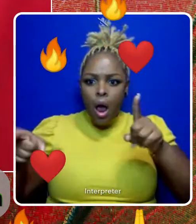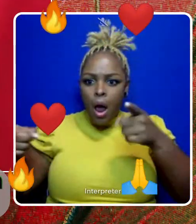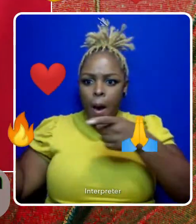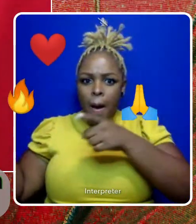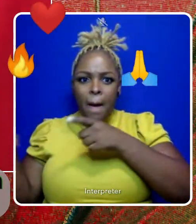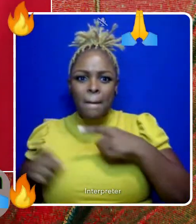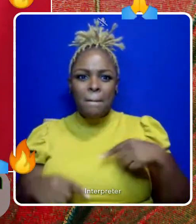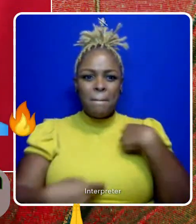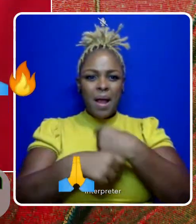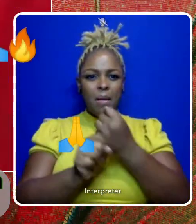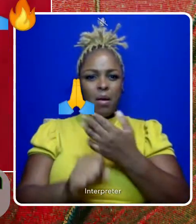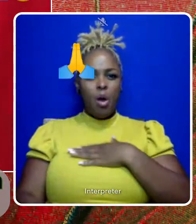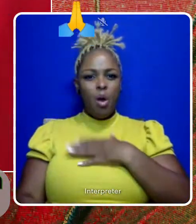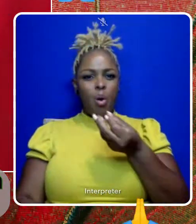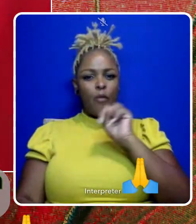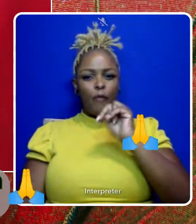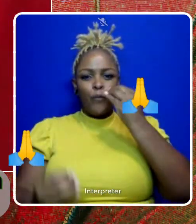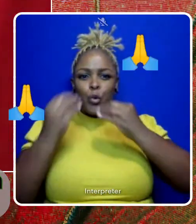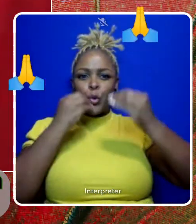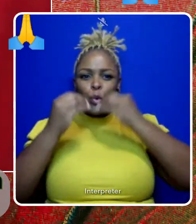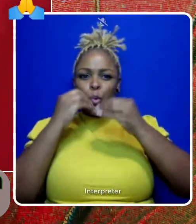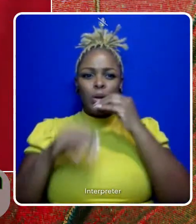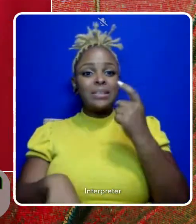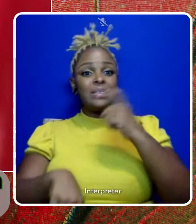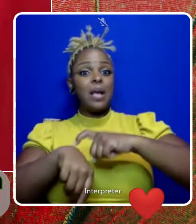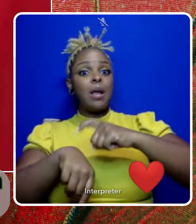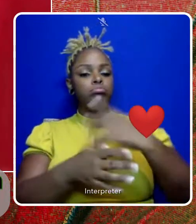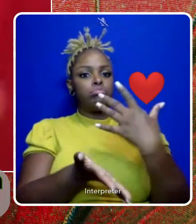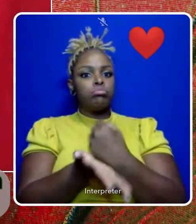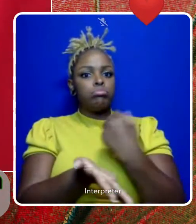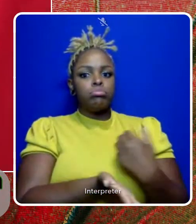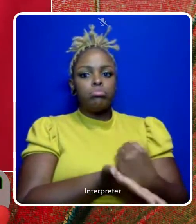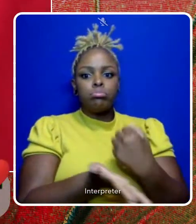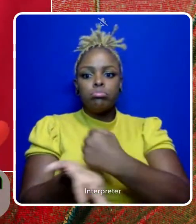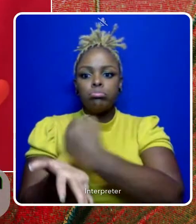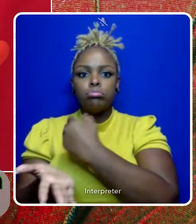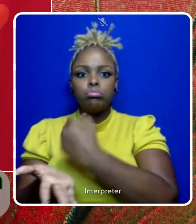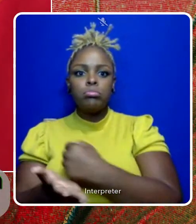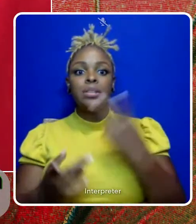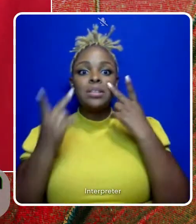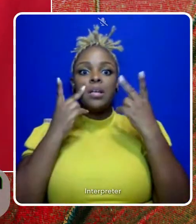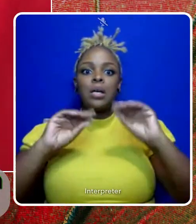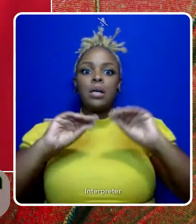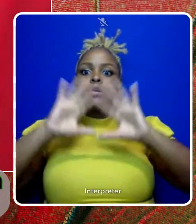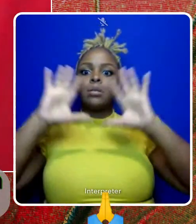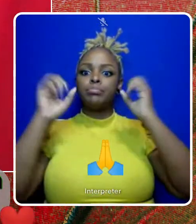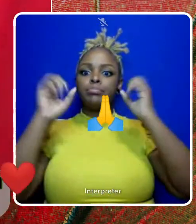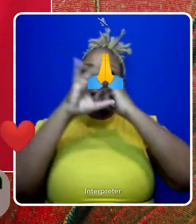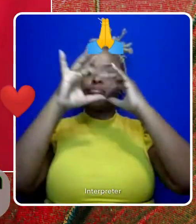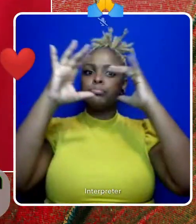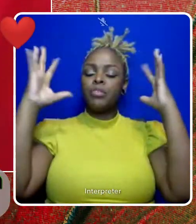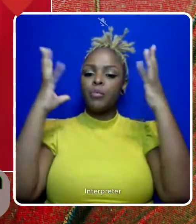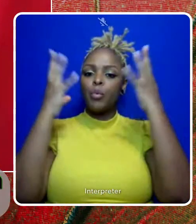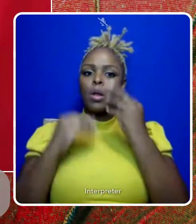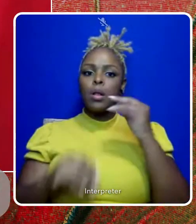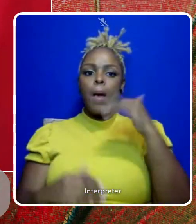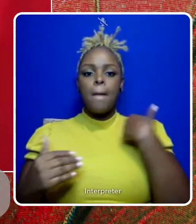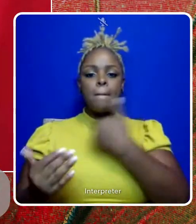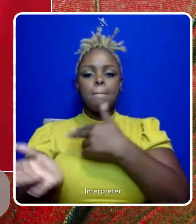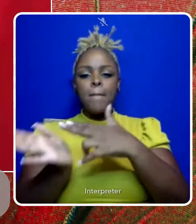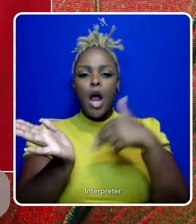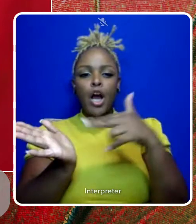like crab and then smear the crab like creme like butter. Call me your body before Corona. To use your bones